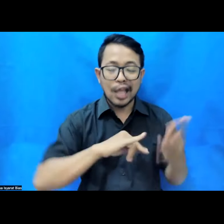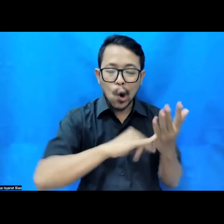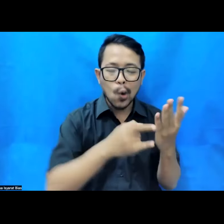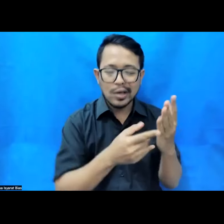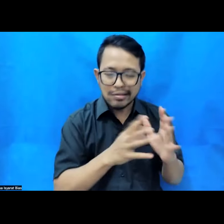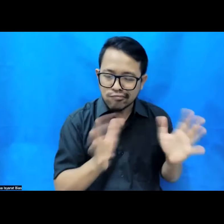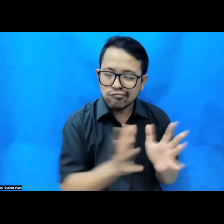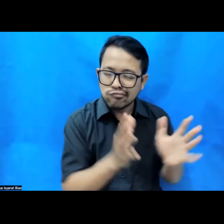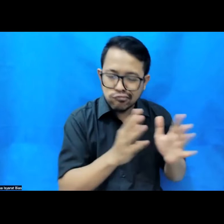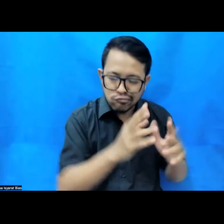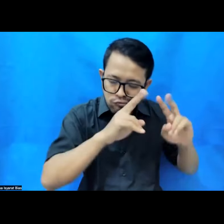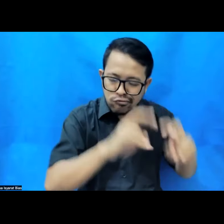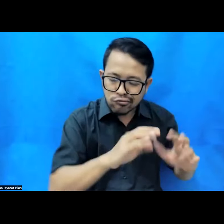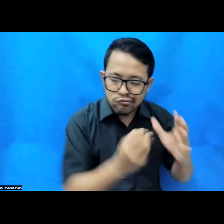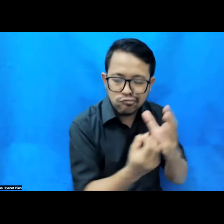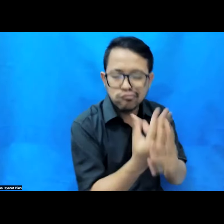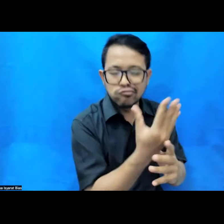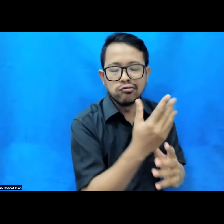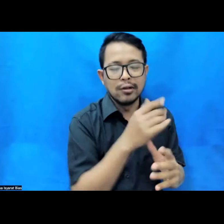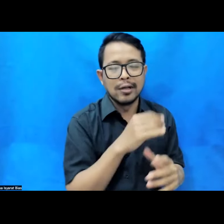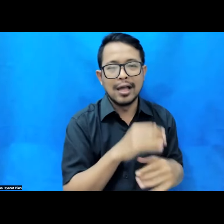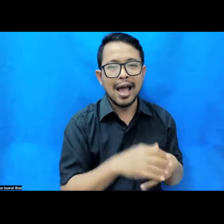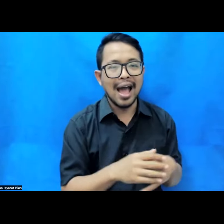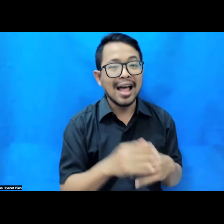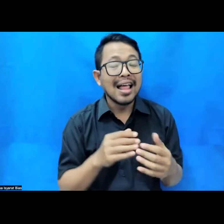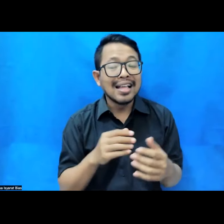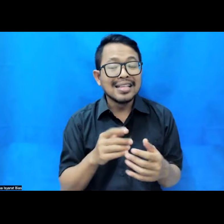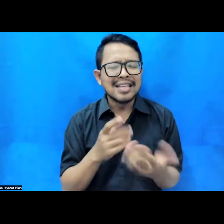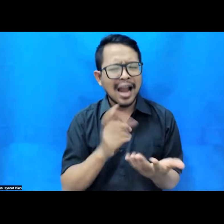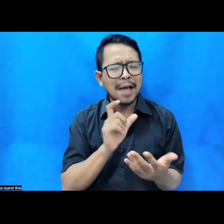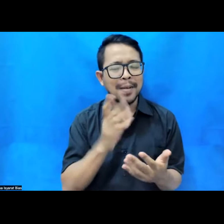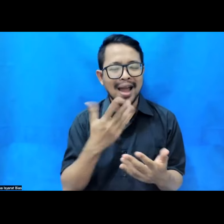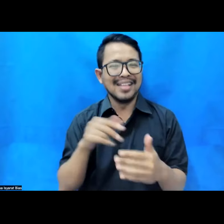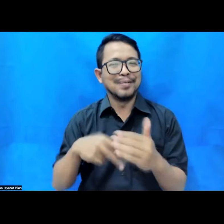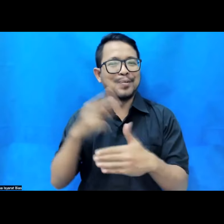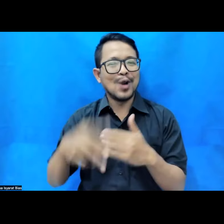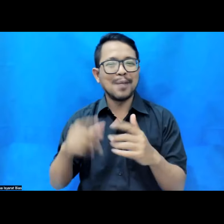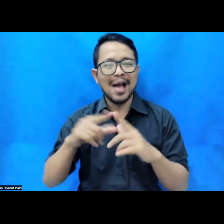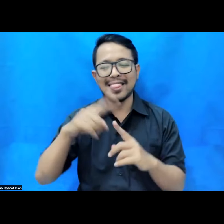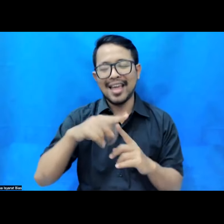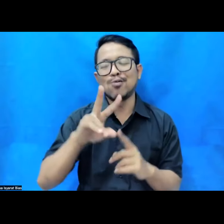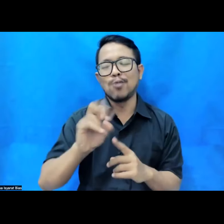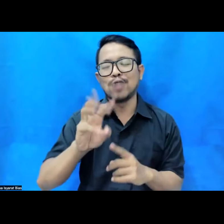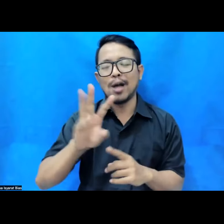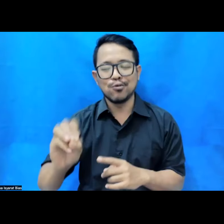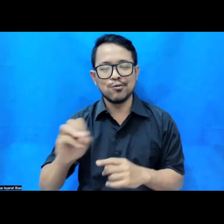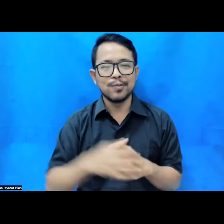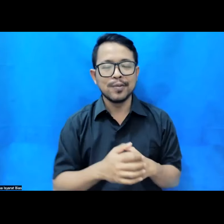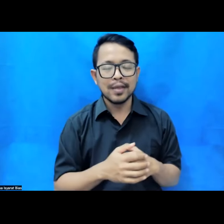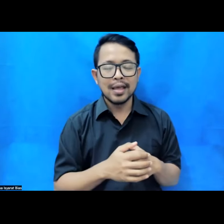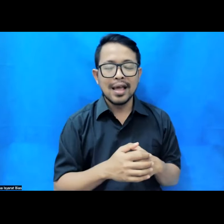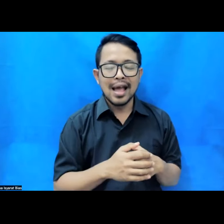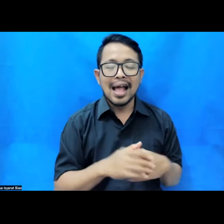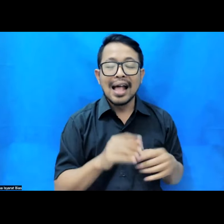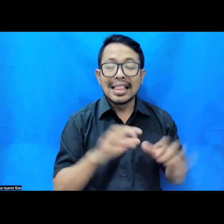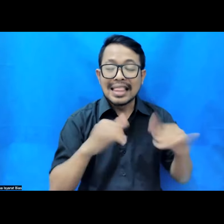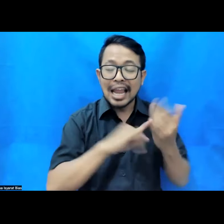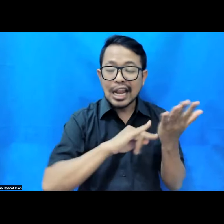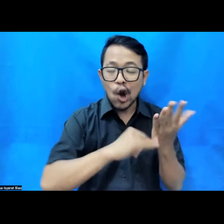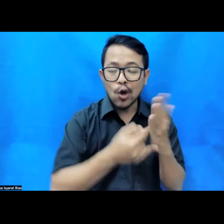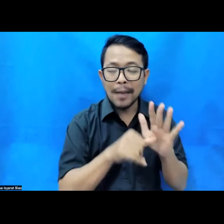through AT 2030. Assistive technology, or AT, underpins